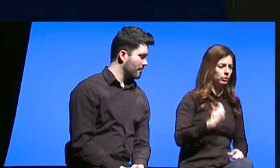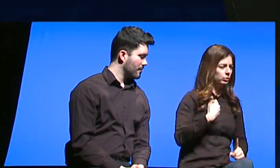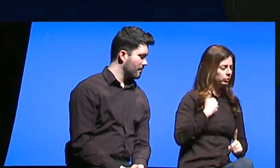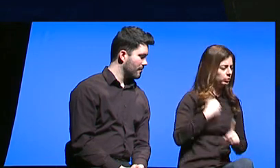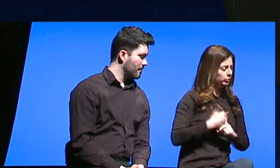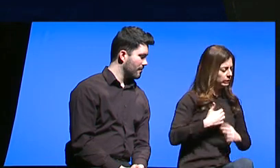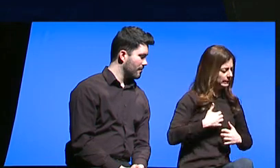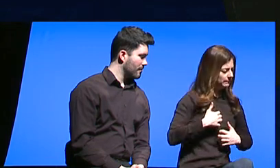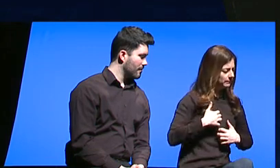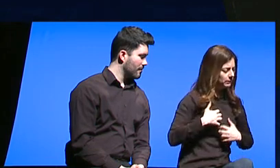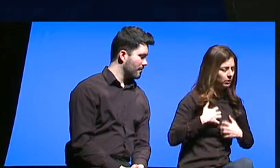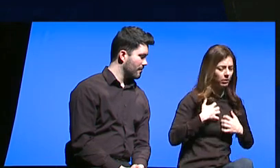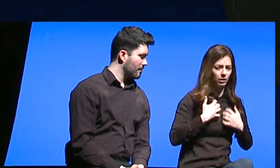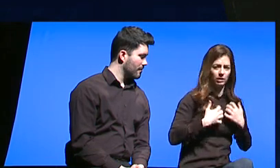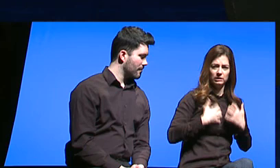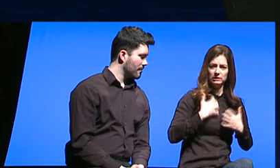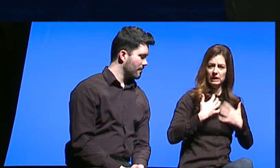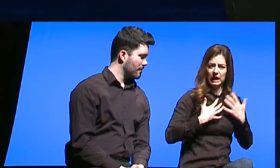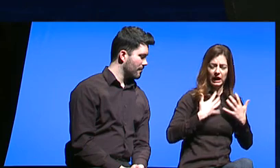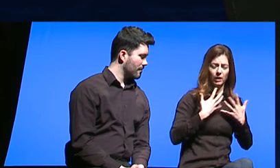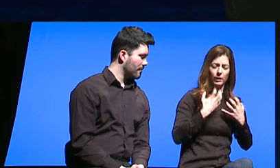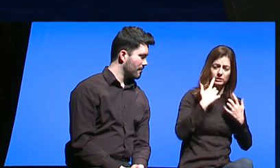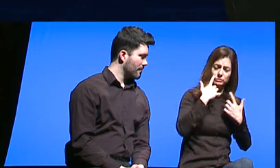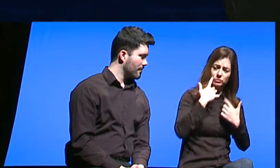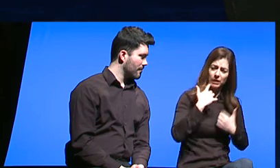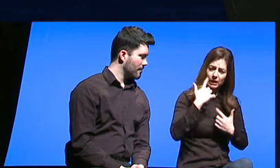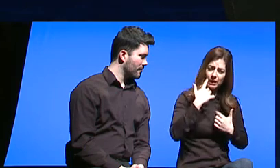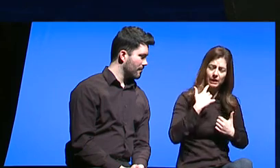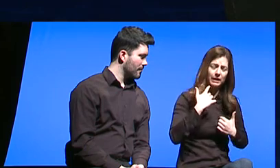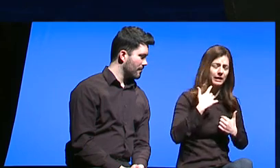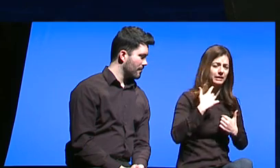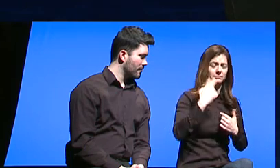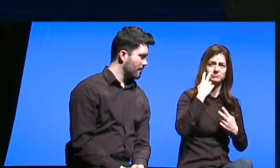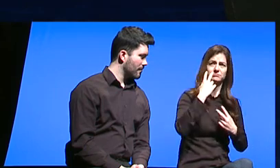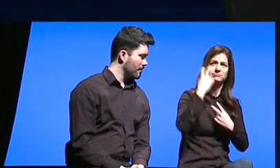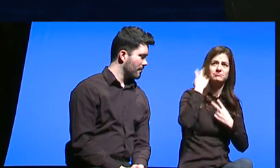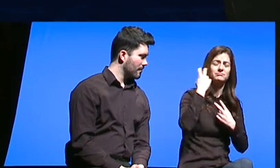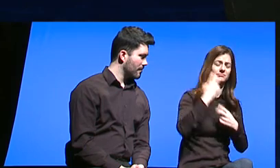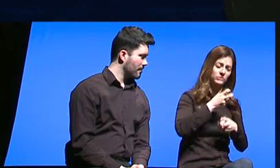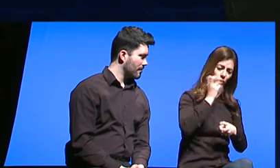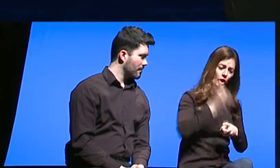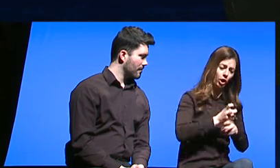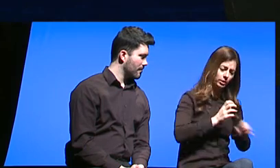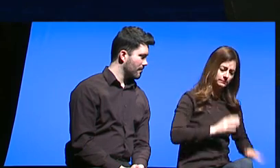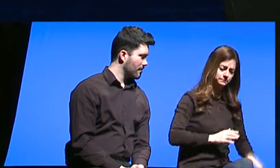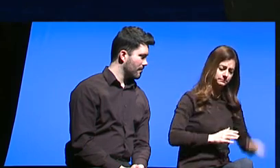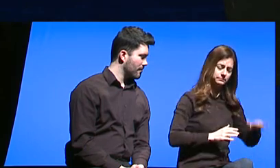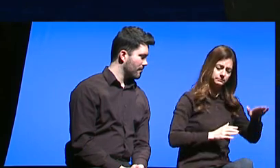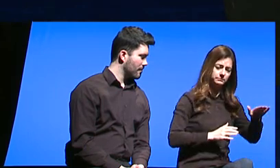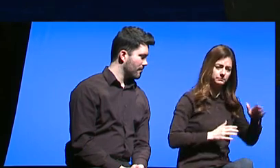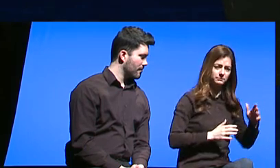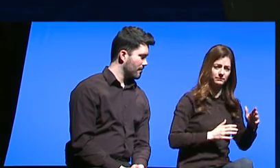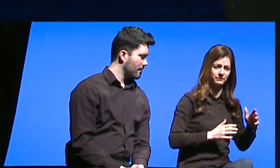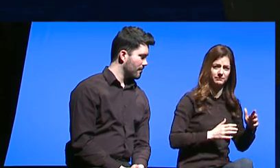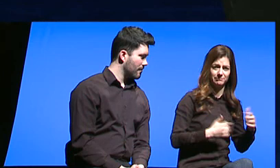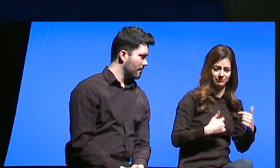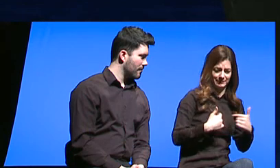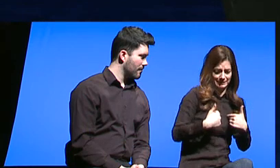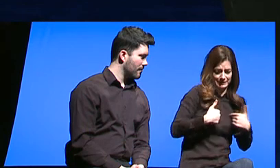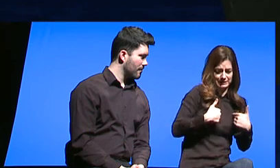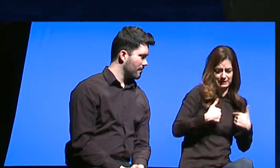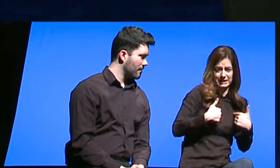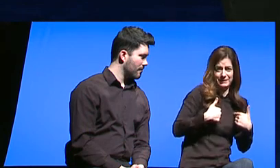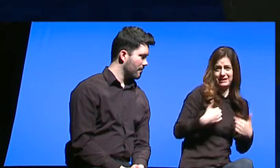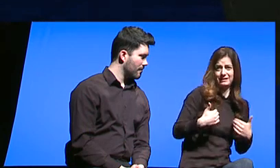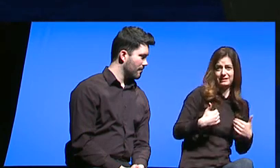wanted to cry, because sometimes things were really hard for me growing up. As like I was a teenager, like I